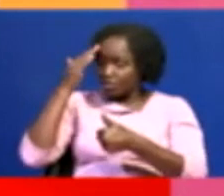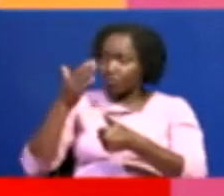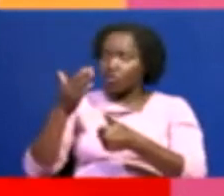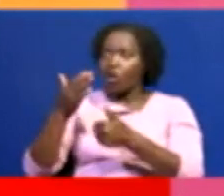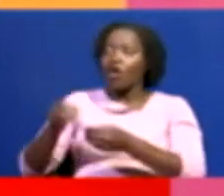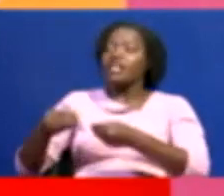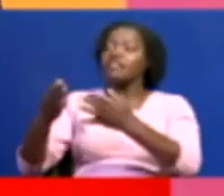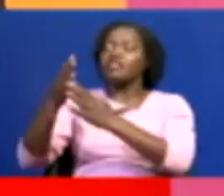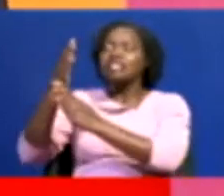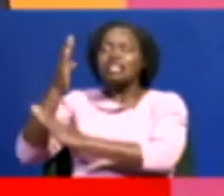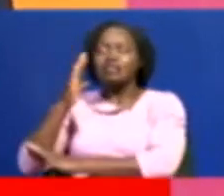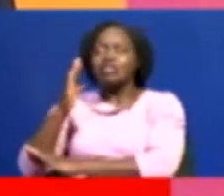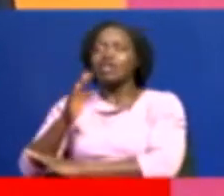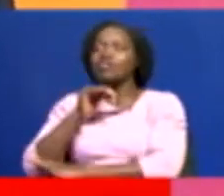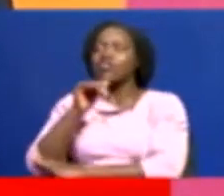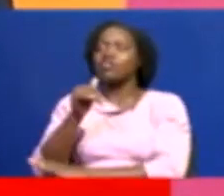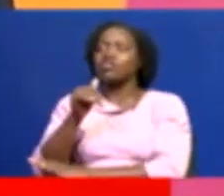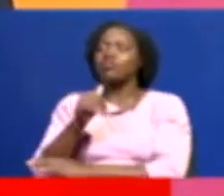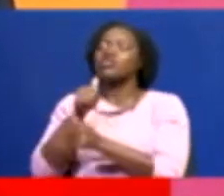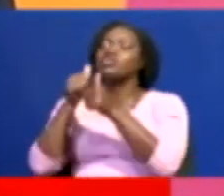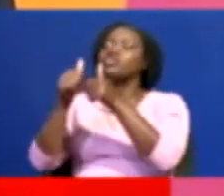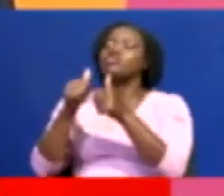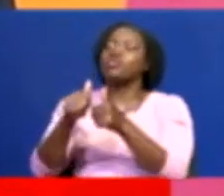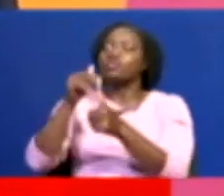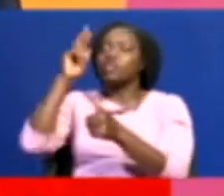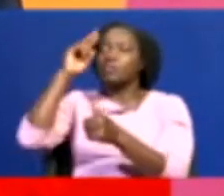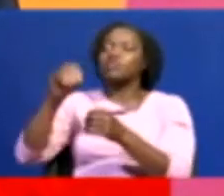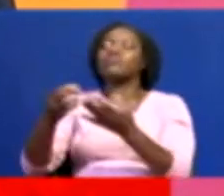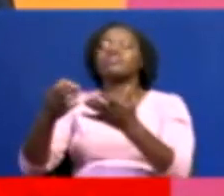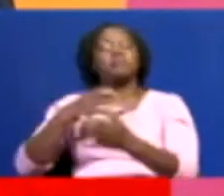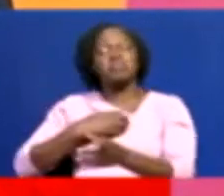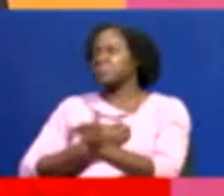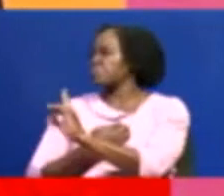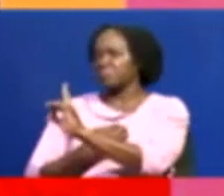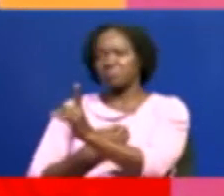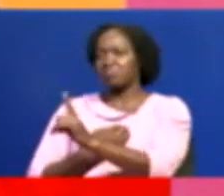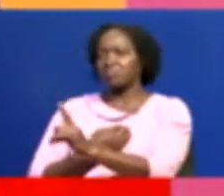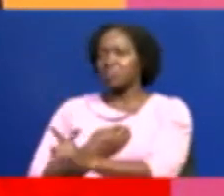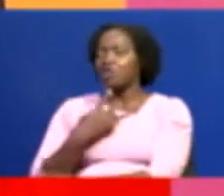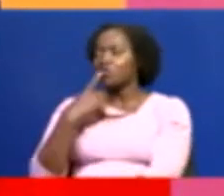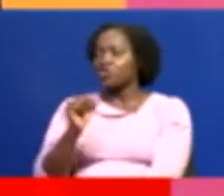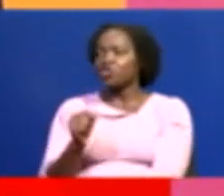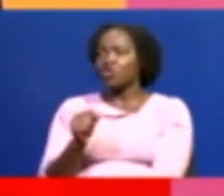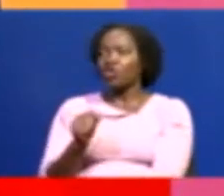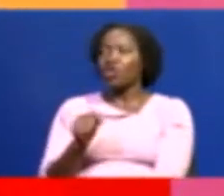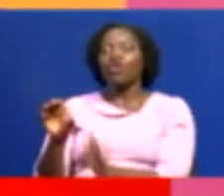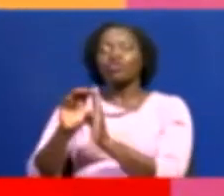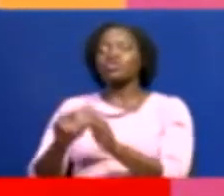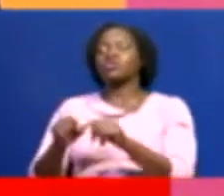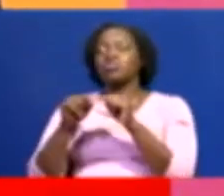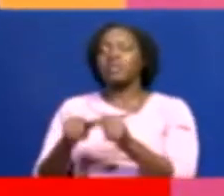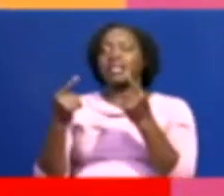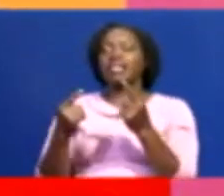providing security. They are not supposed to be notified for purposes of giving permission. So it is very